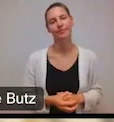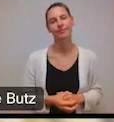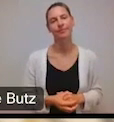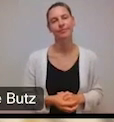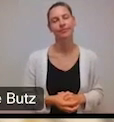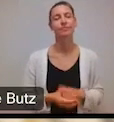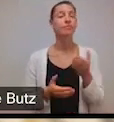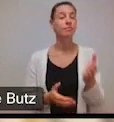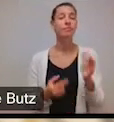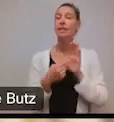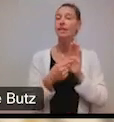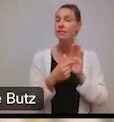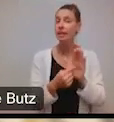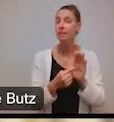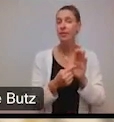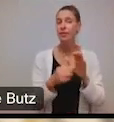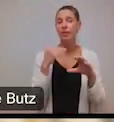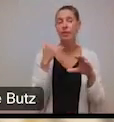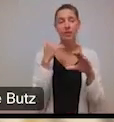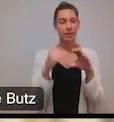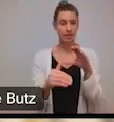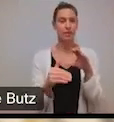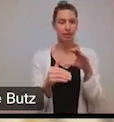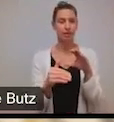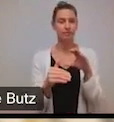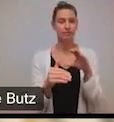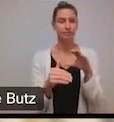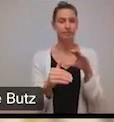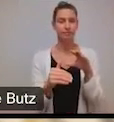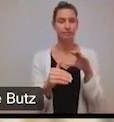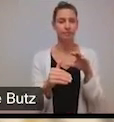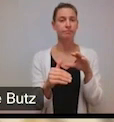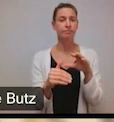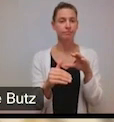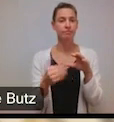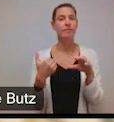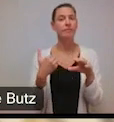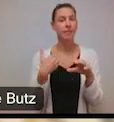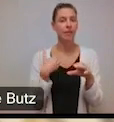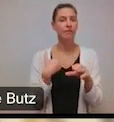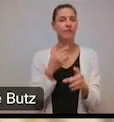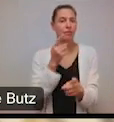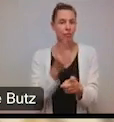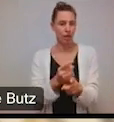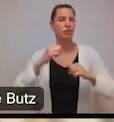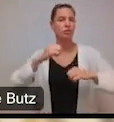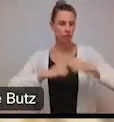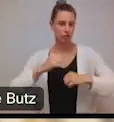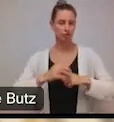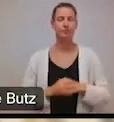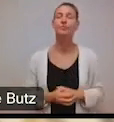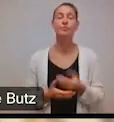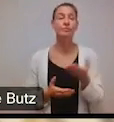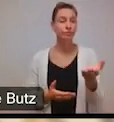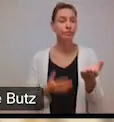So here's an example of an email that does have the structure that we talked about. This email has